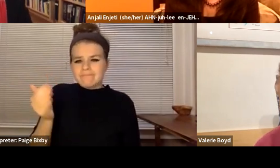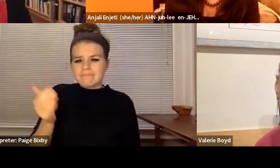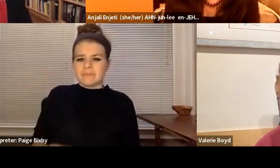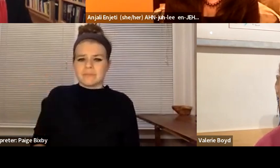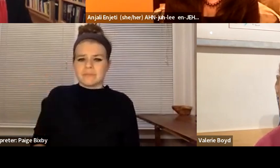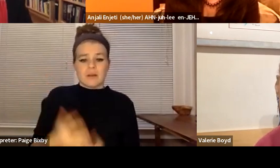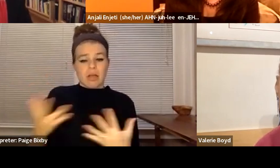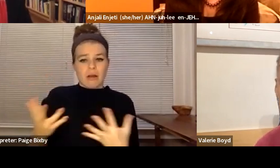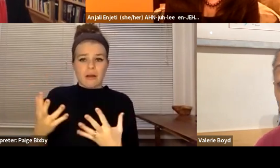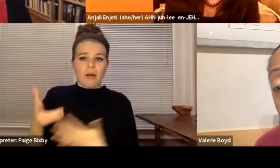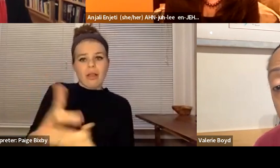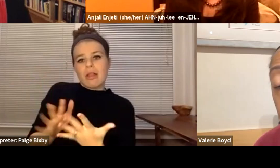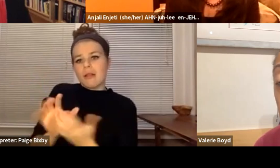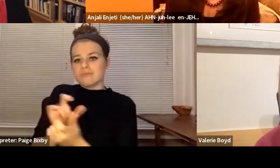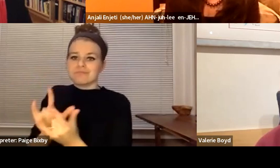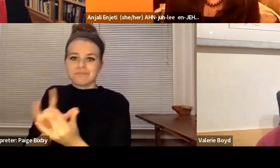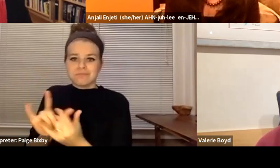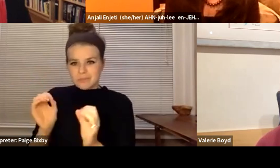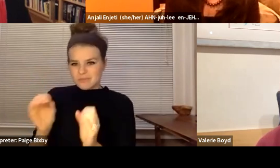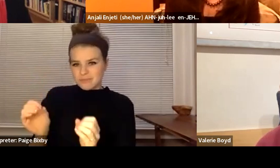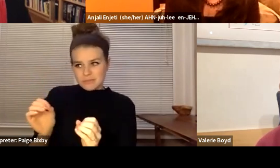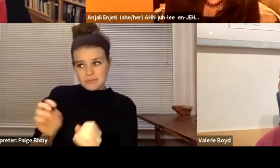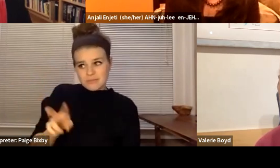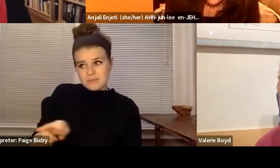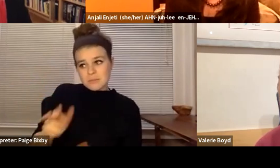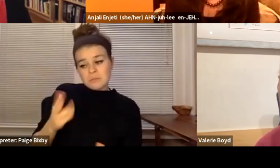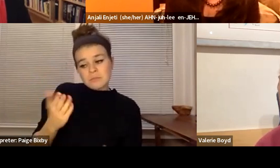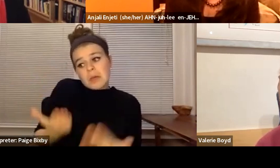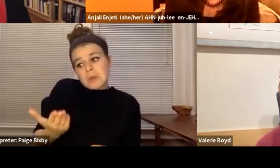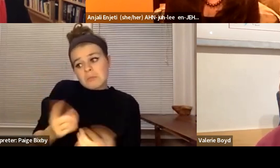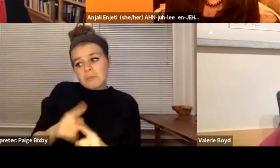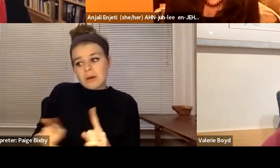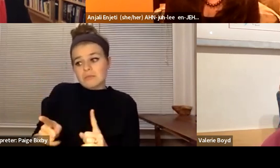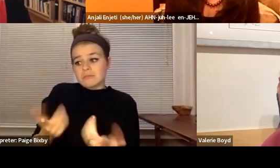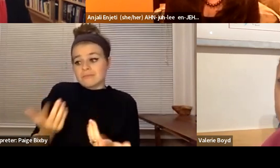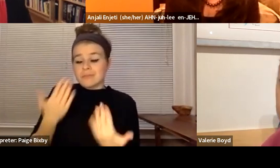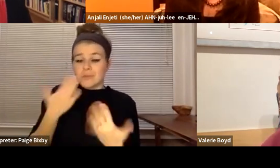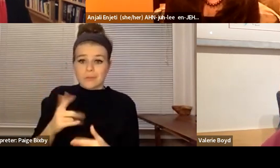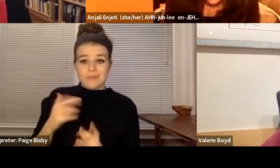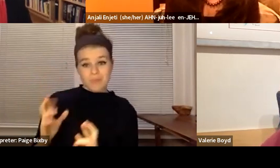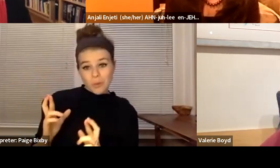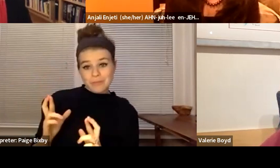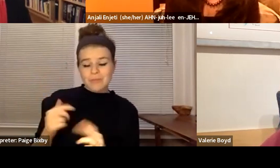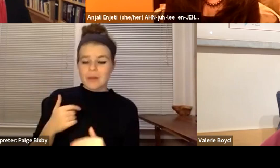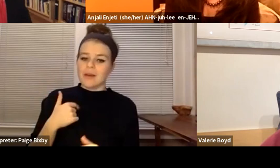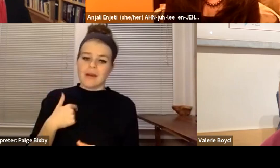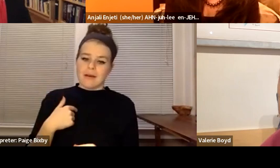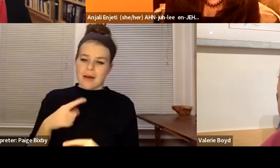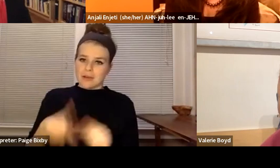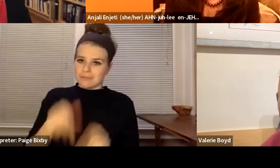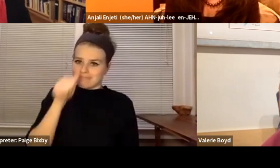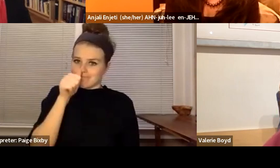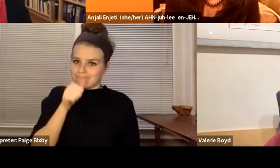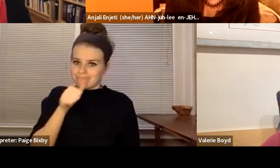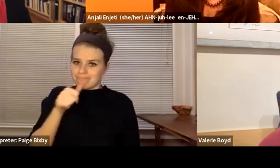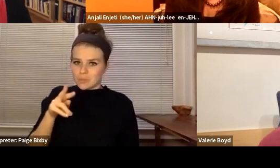lover in it, but perhaps there is. I hope so. I know I couldn't stand Princeton for a day.